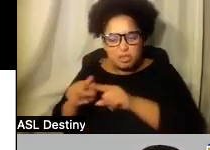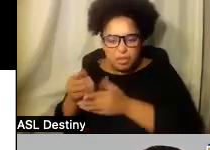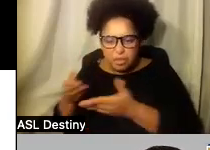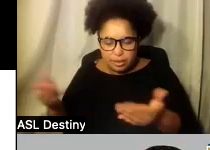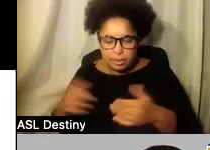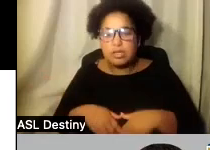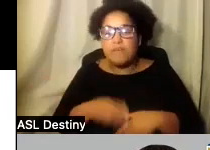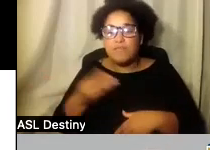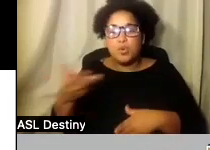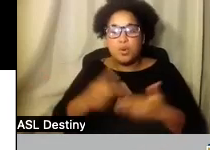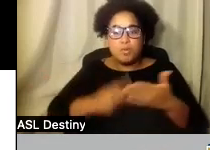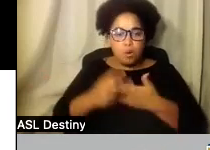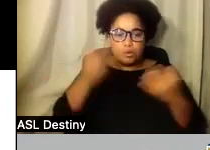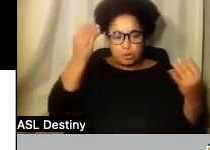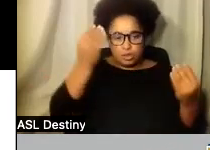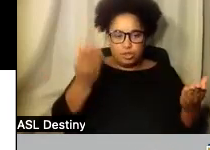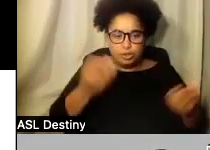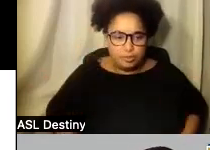to consider here.